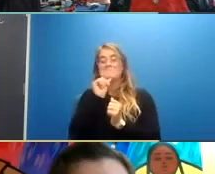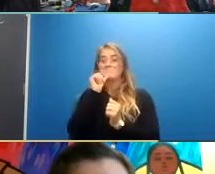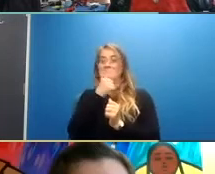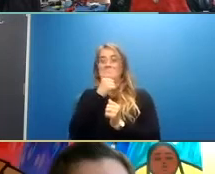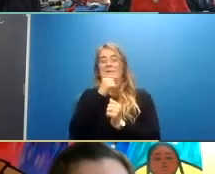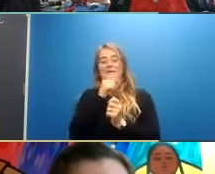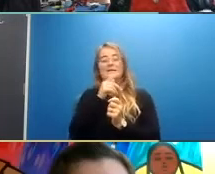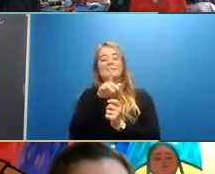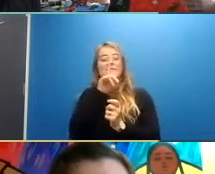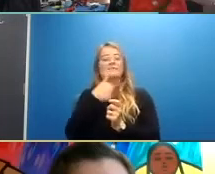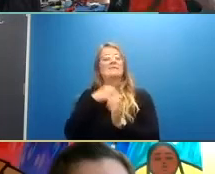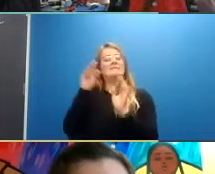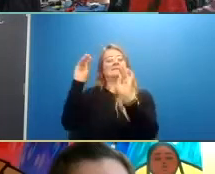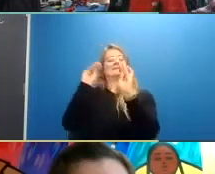teaching.